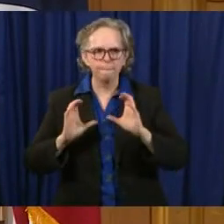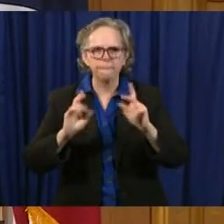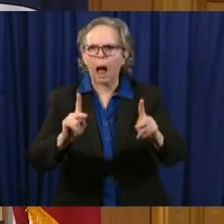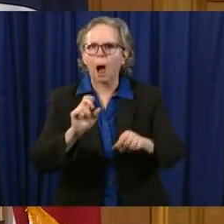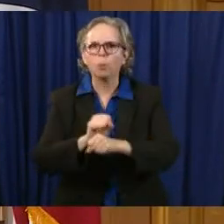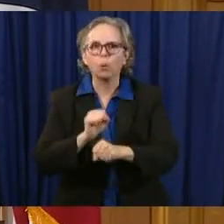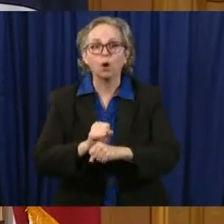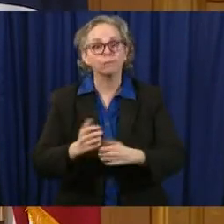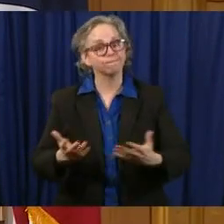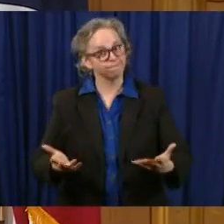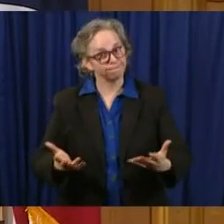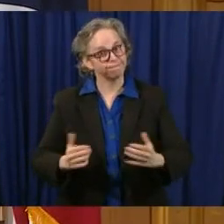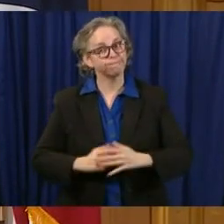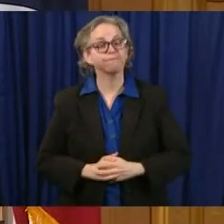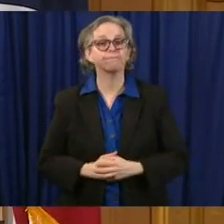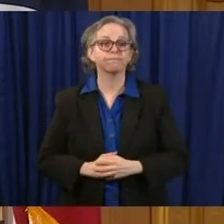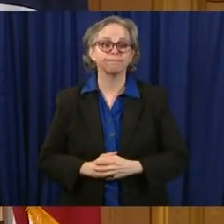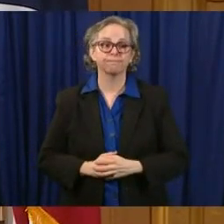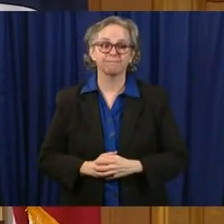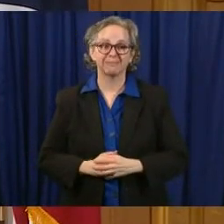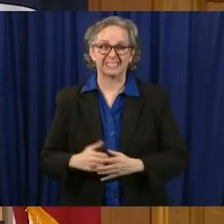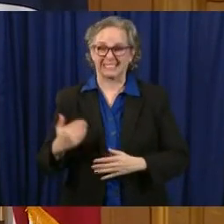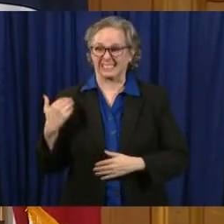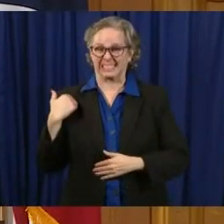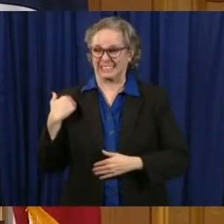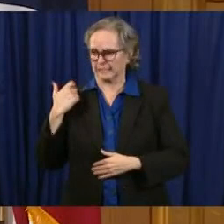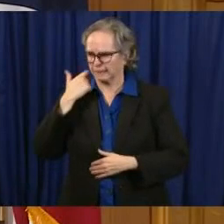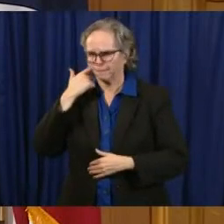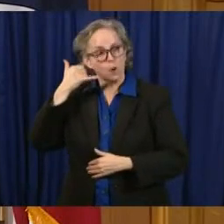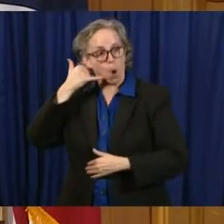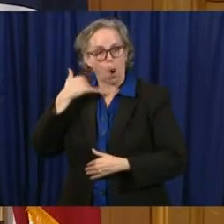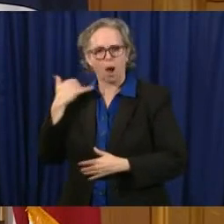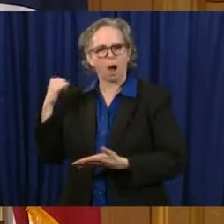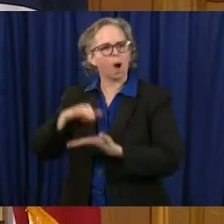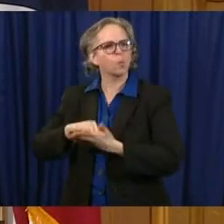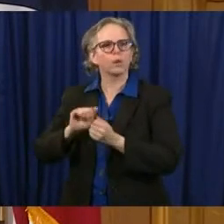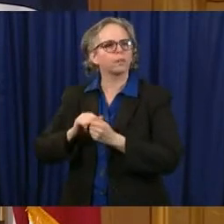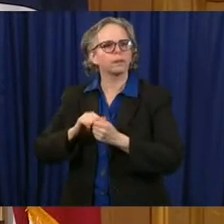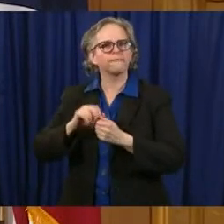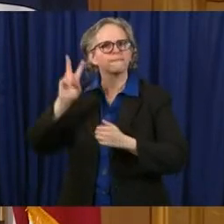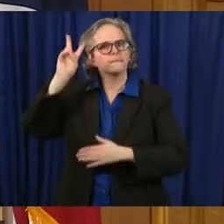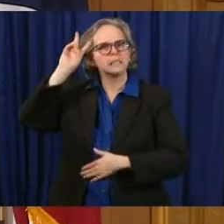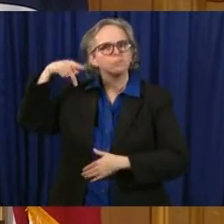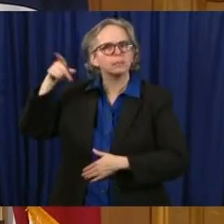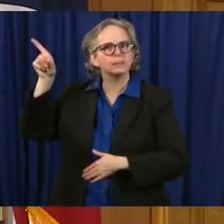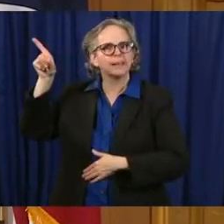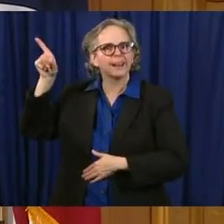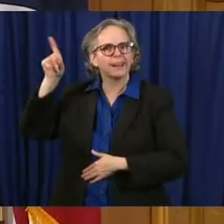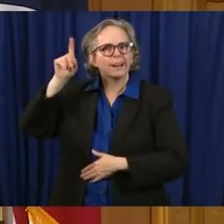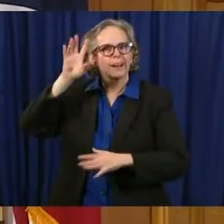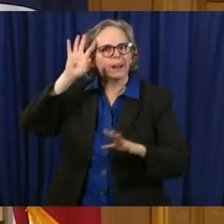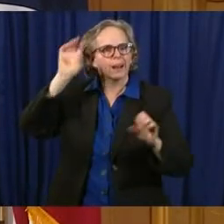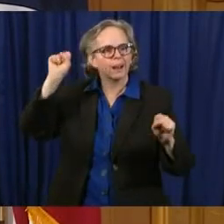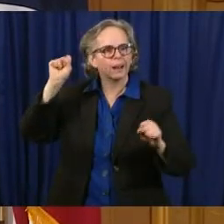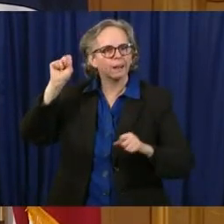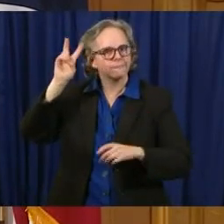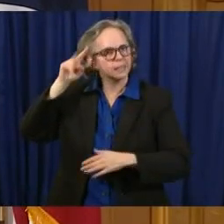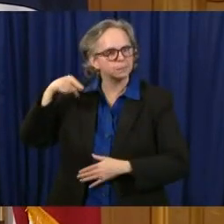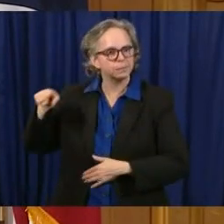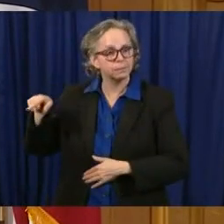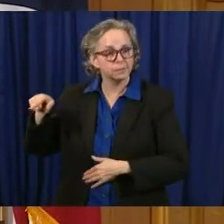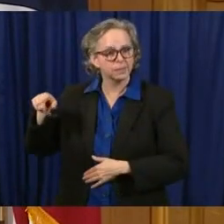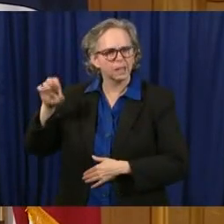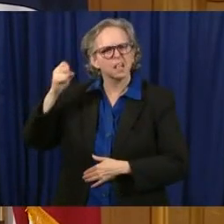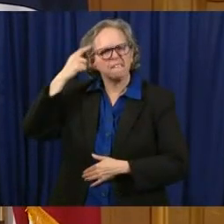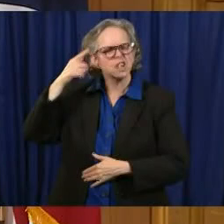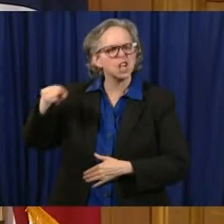just got off a call a moment ago with the vice president and with most of the governors. Very,